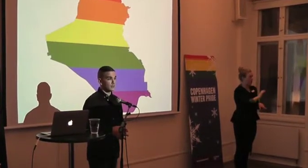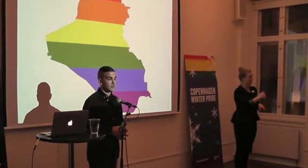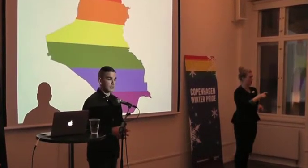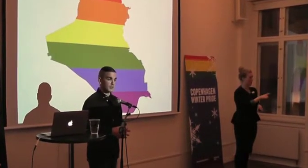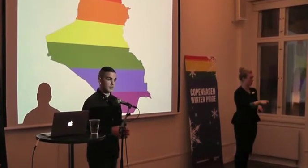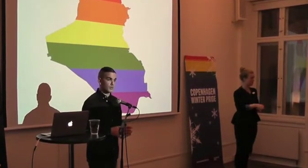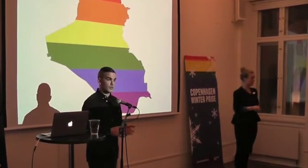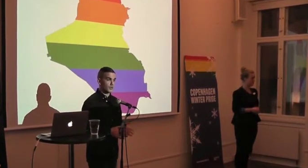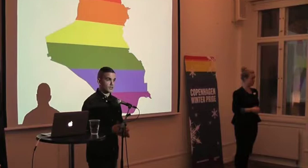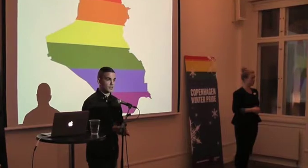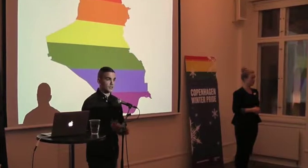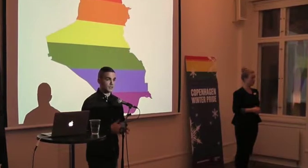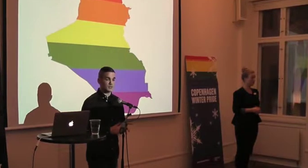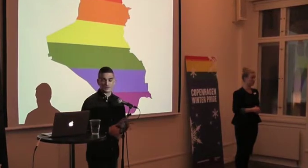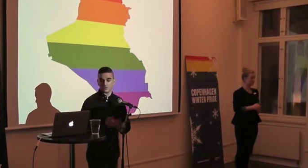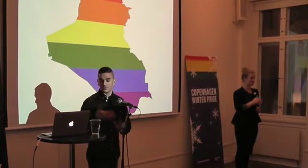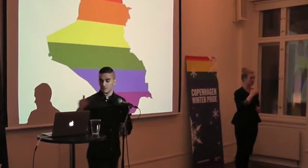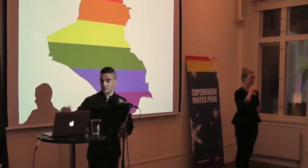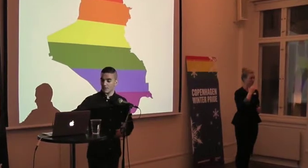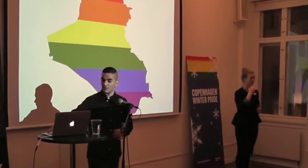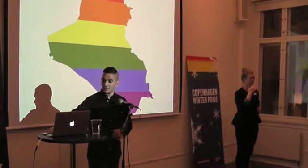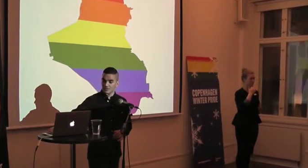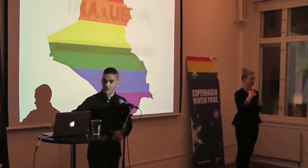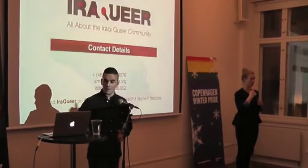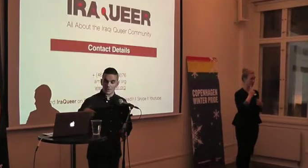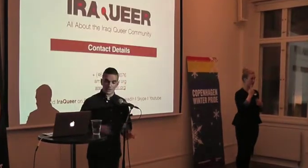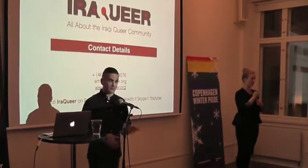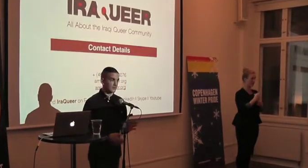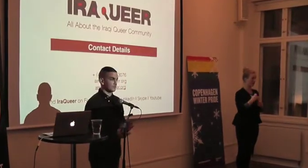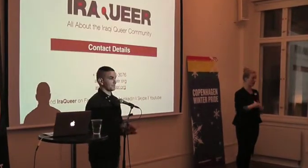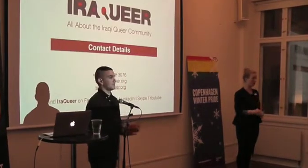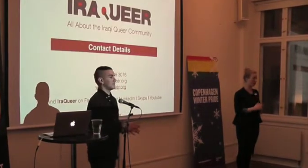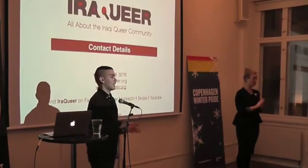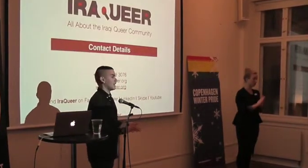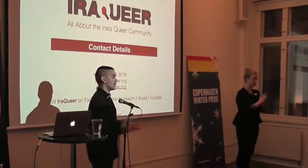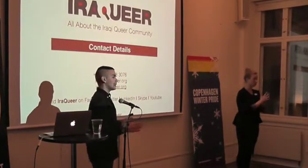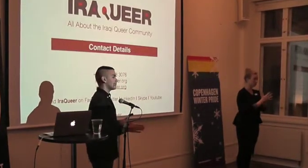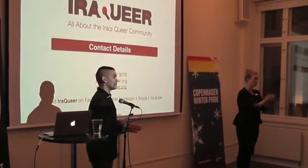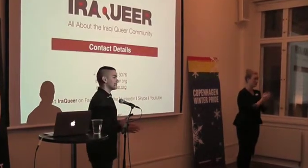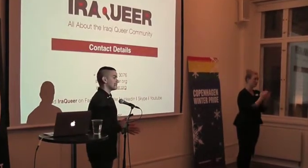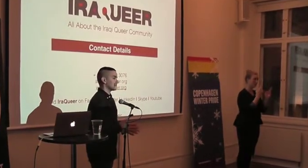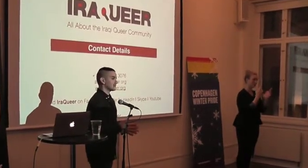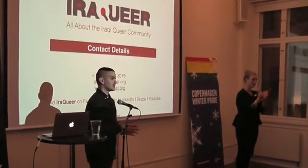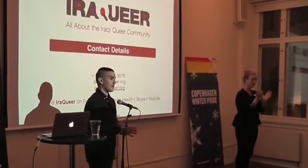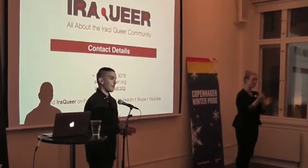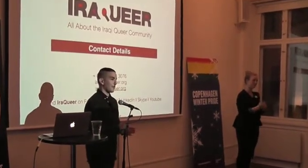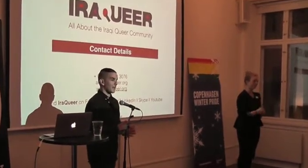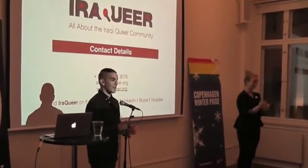And it's going to be a really long journey, but hopefully it's going to be worth it. Thank you.